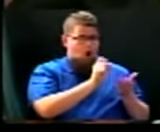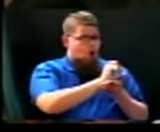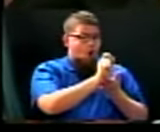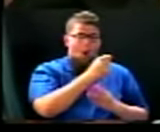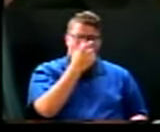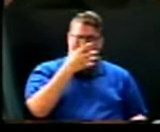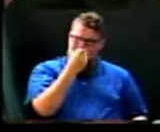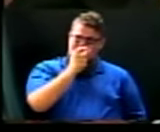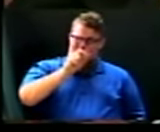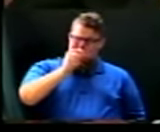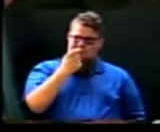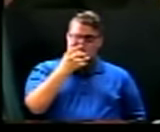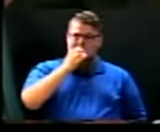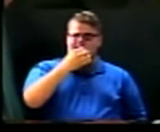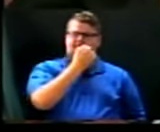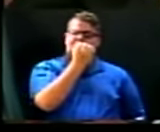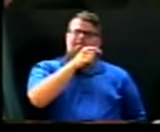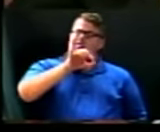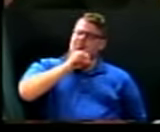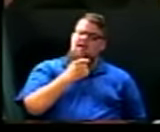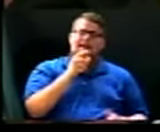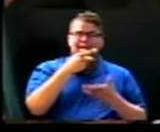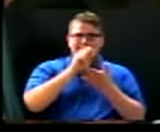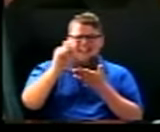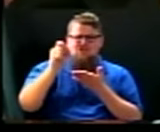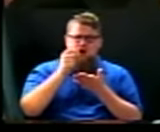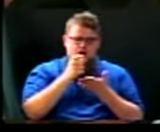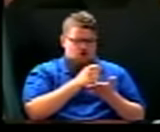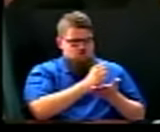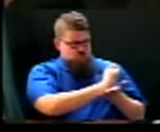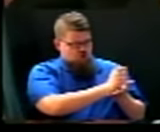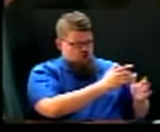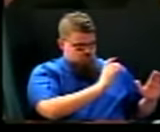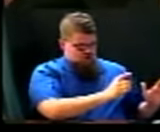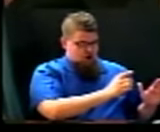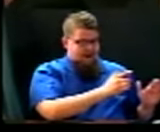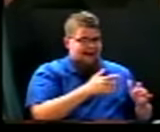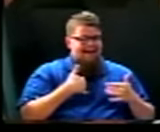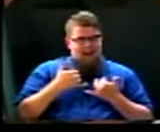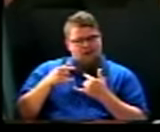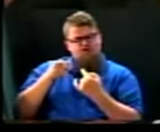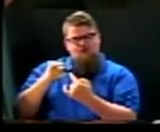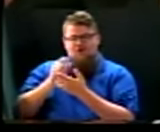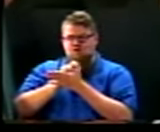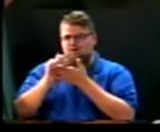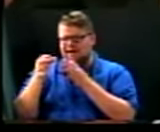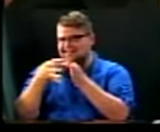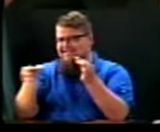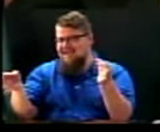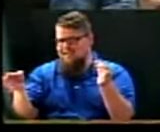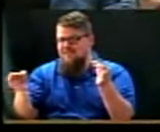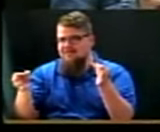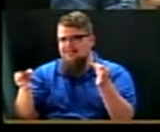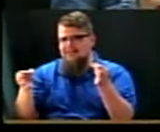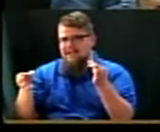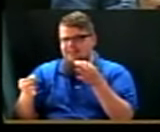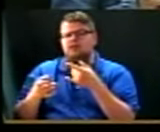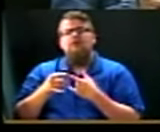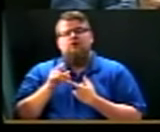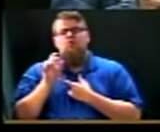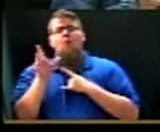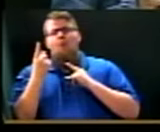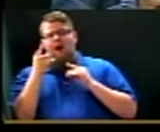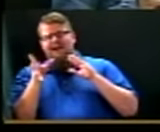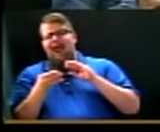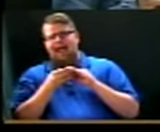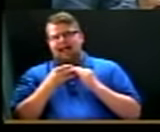and now they're holding a pencil and they're struggling to write a sentence. And I will just Yeah, and I'll just, the only other thing I'll add is there